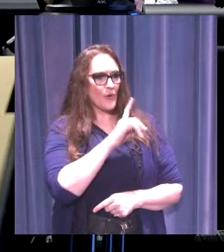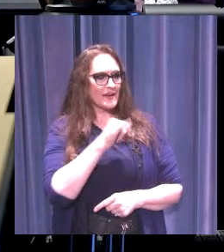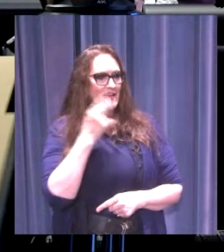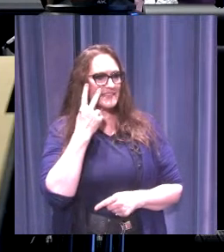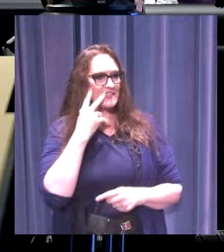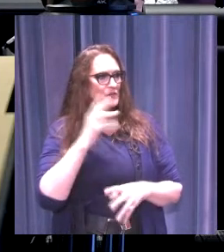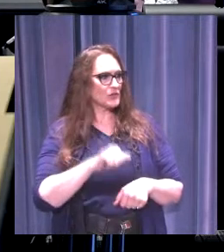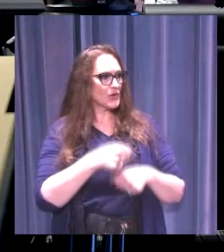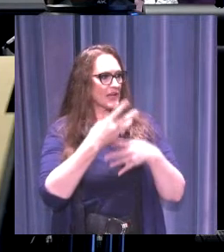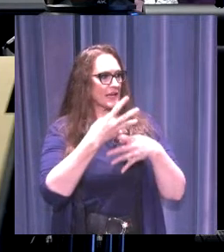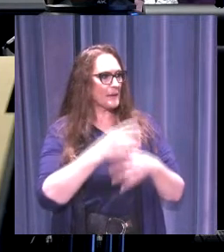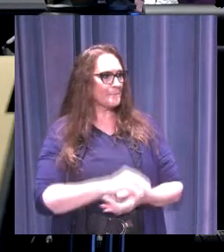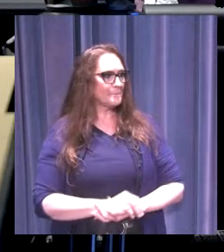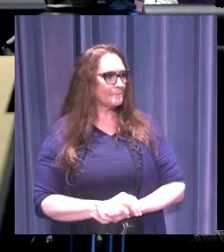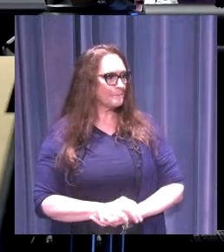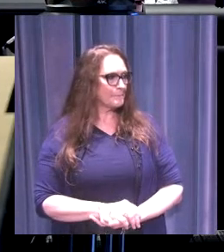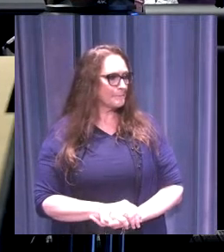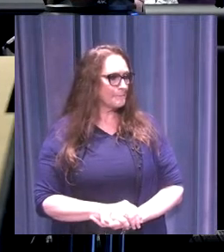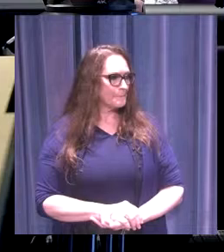up.